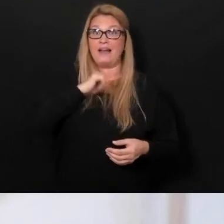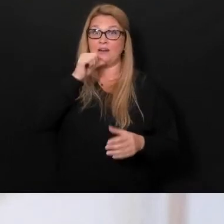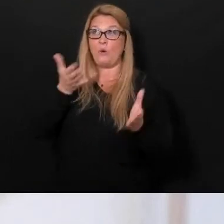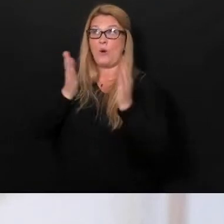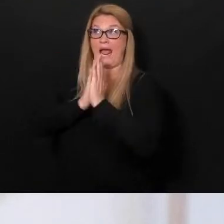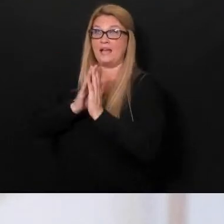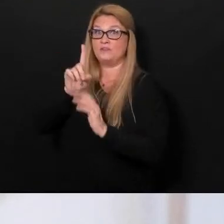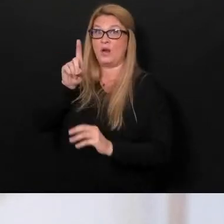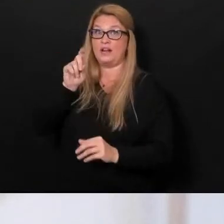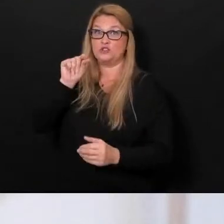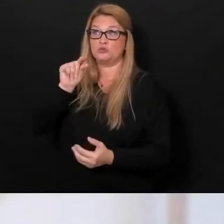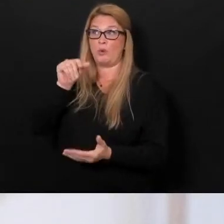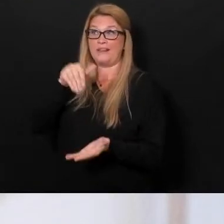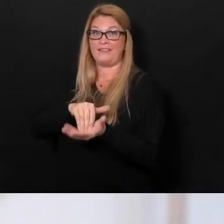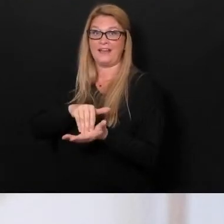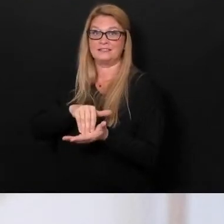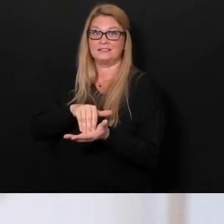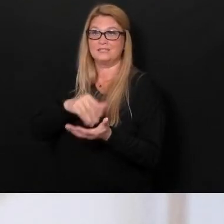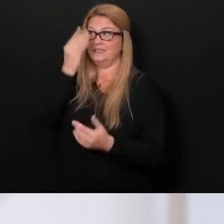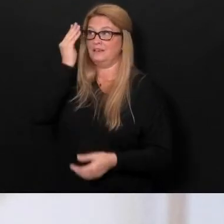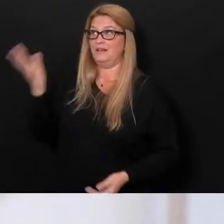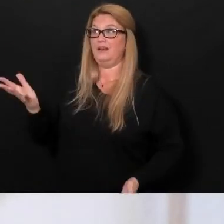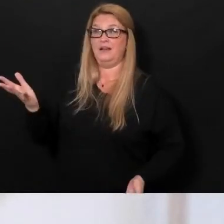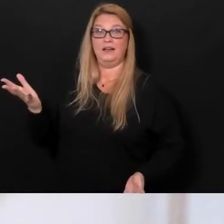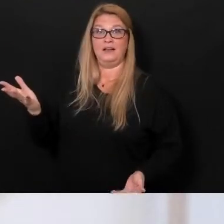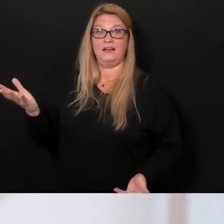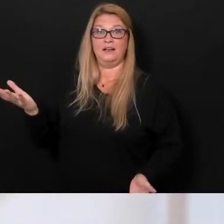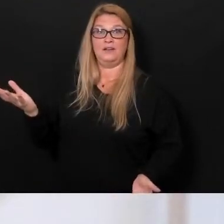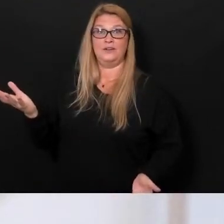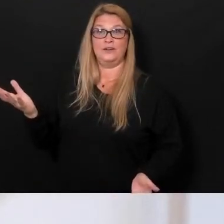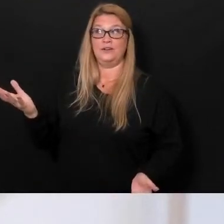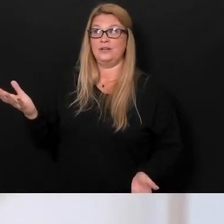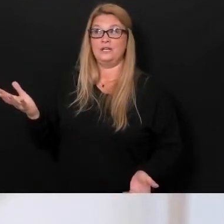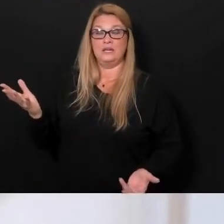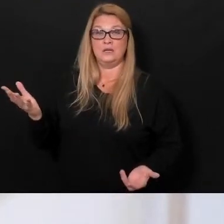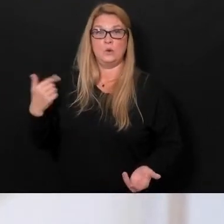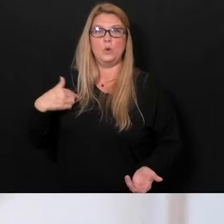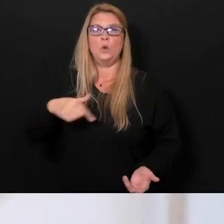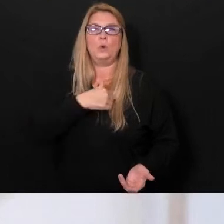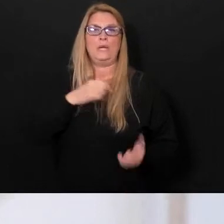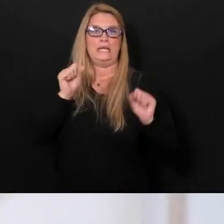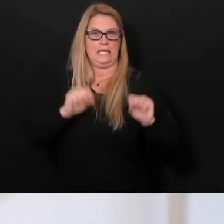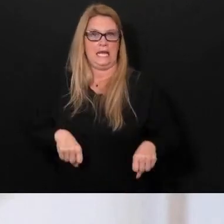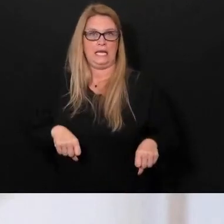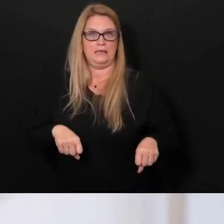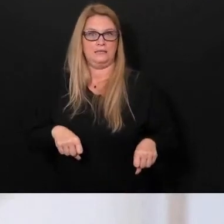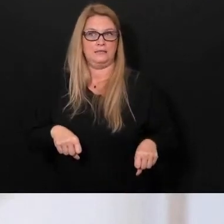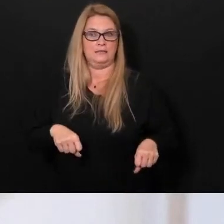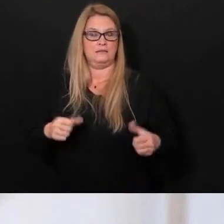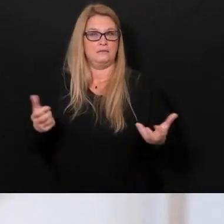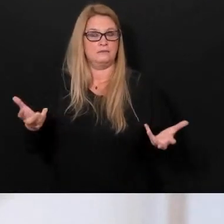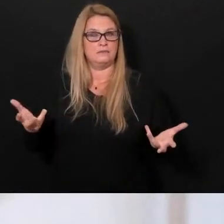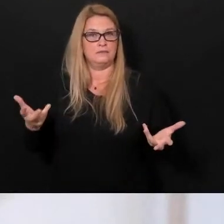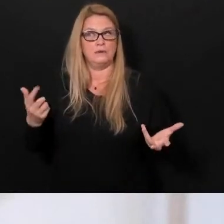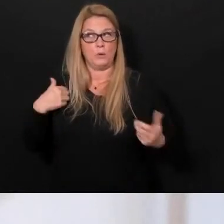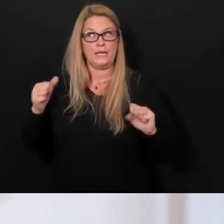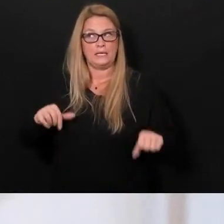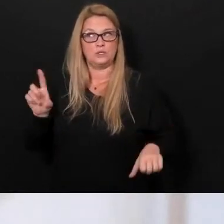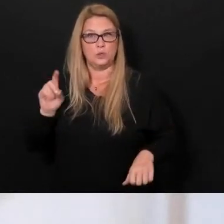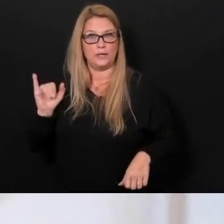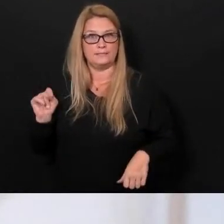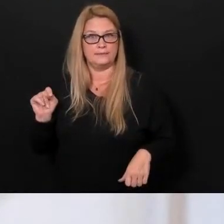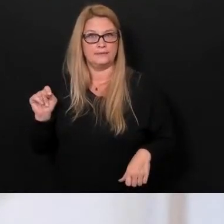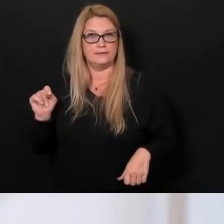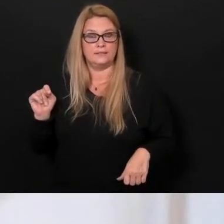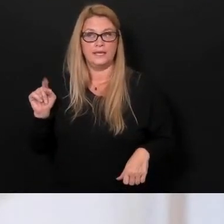it. And you don't tell him absolutely unequivocally we can do it. Well, that's what I did. And